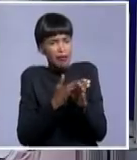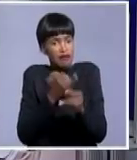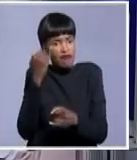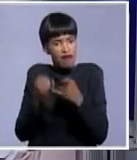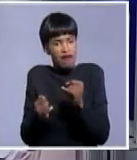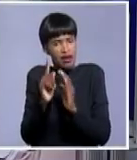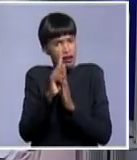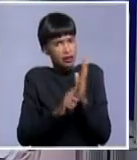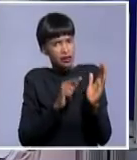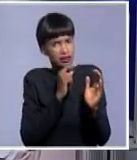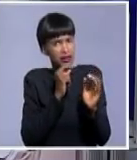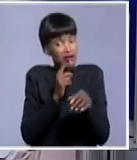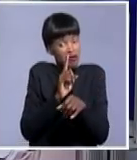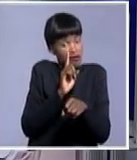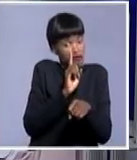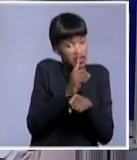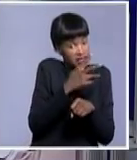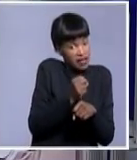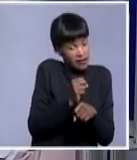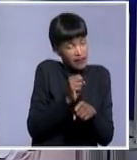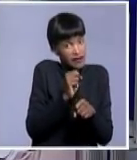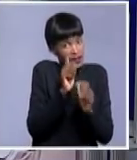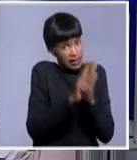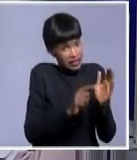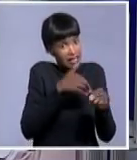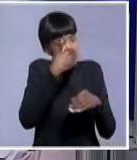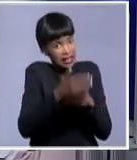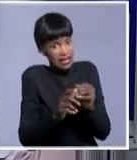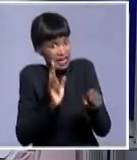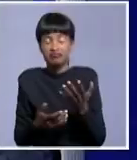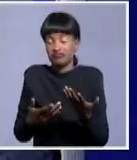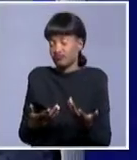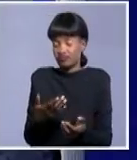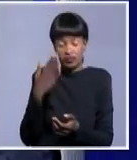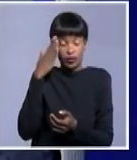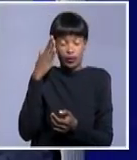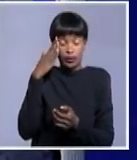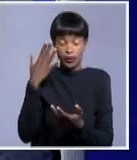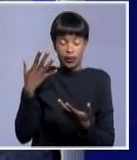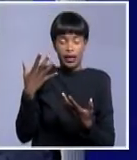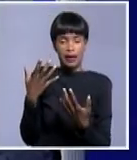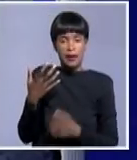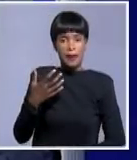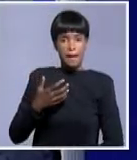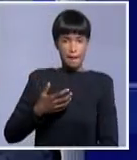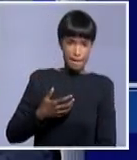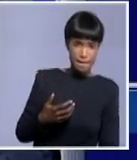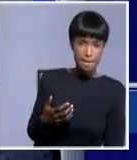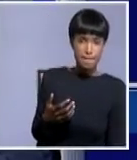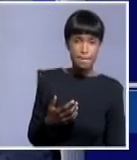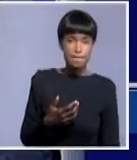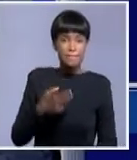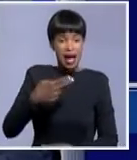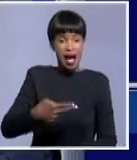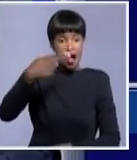out? Because it increased from 500 to 800. We have established the